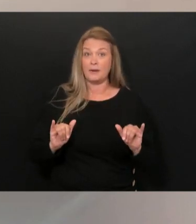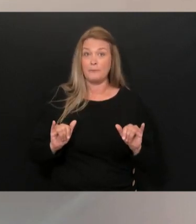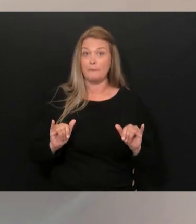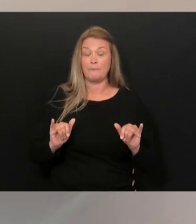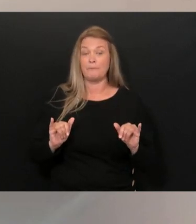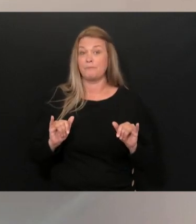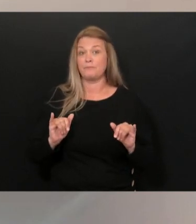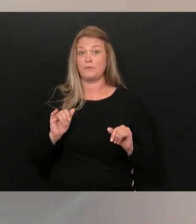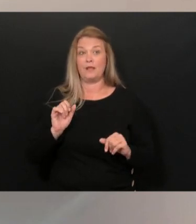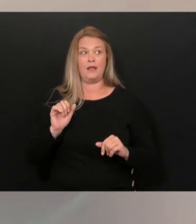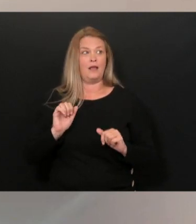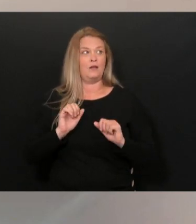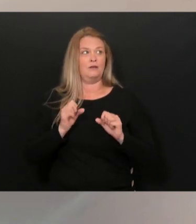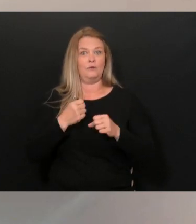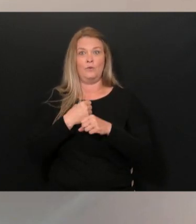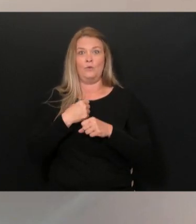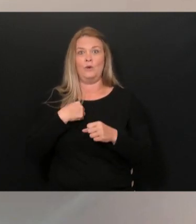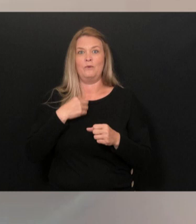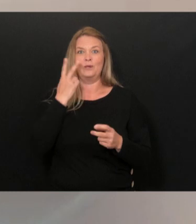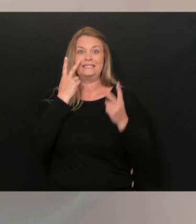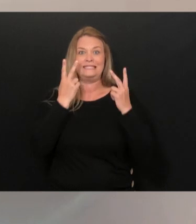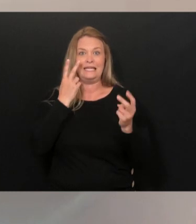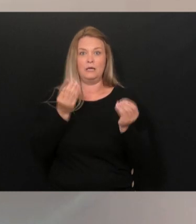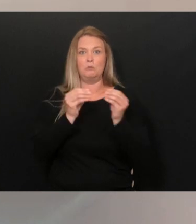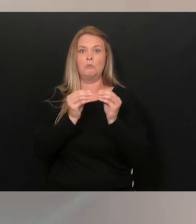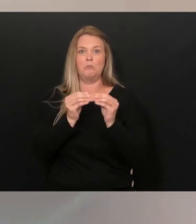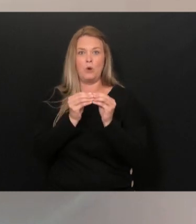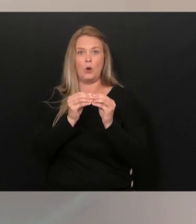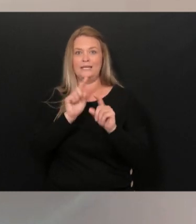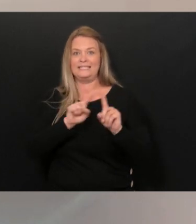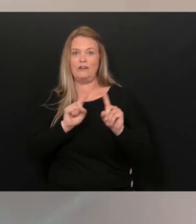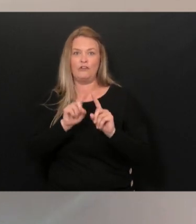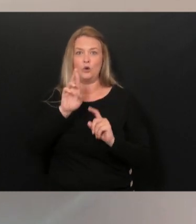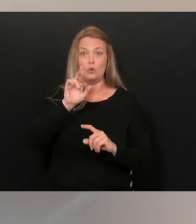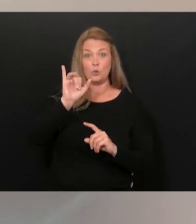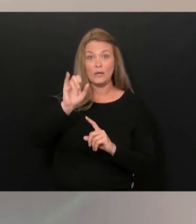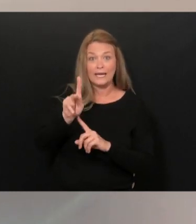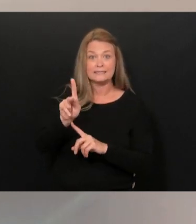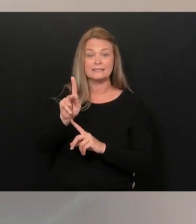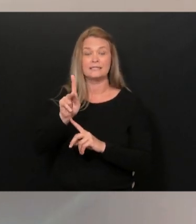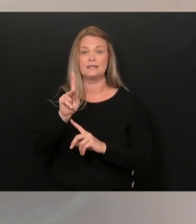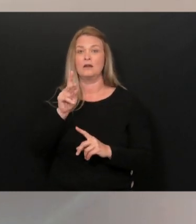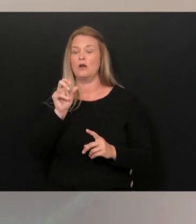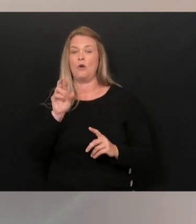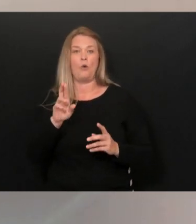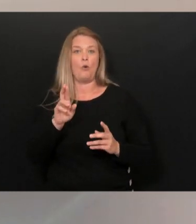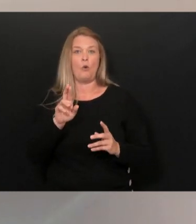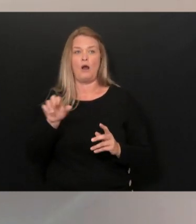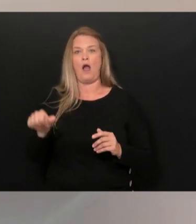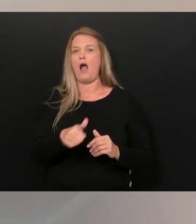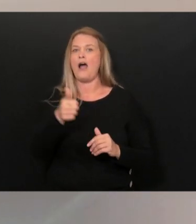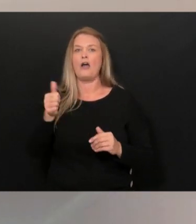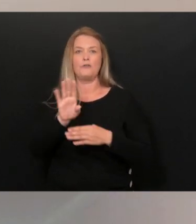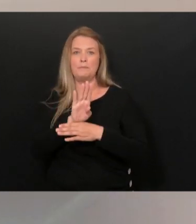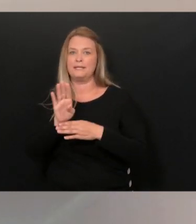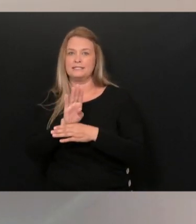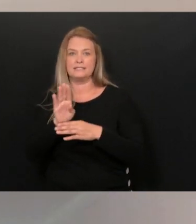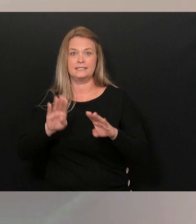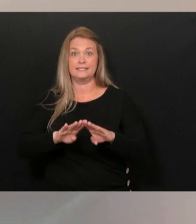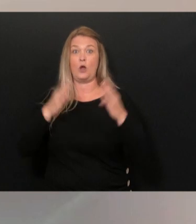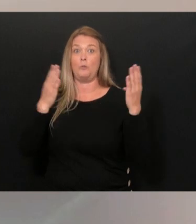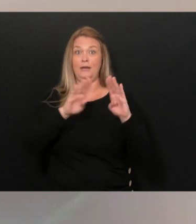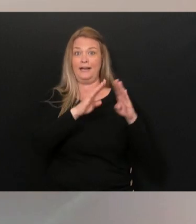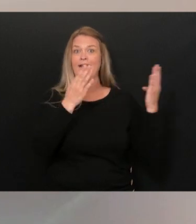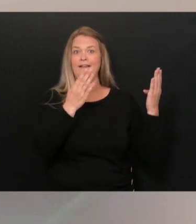we get back out again, we'll start to understand the risks not only of daycare, but of all the other, businesses and the openings